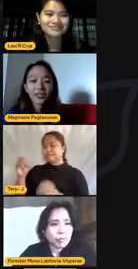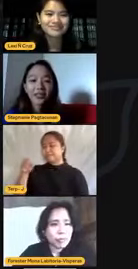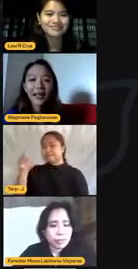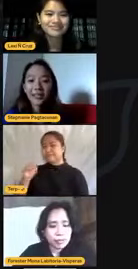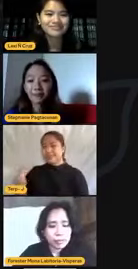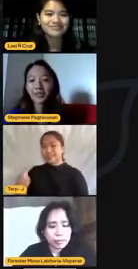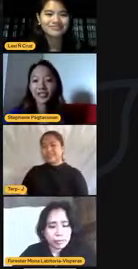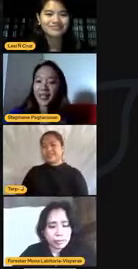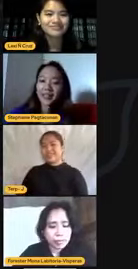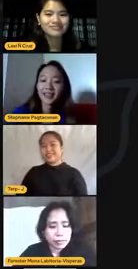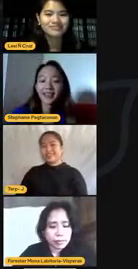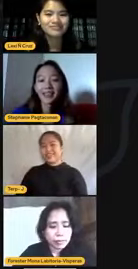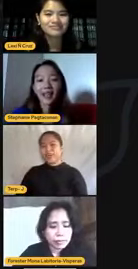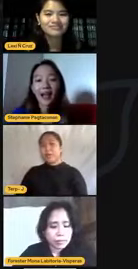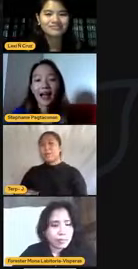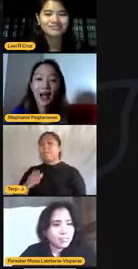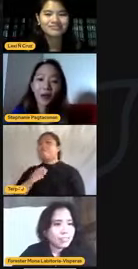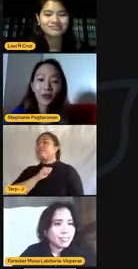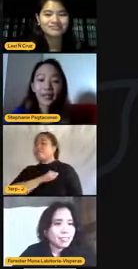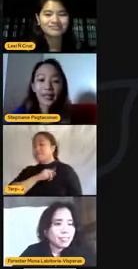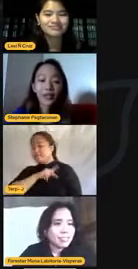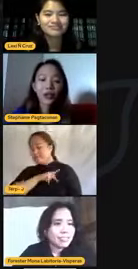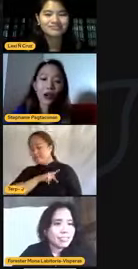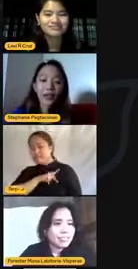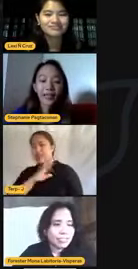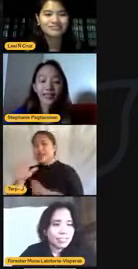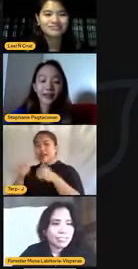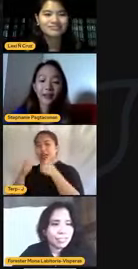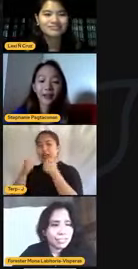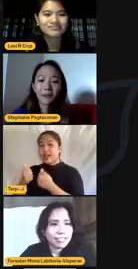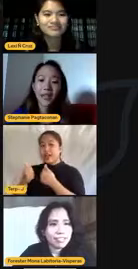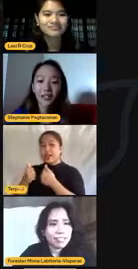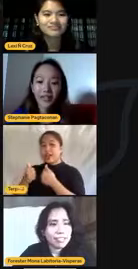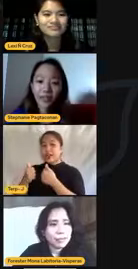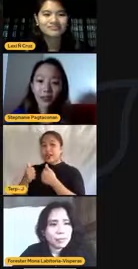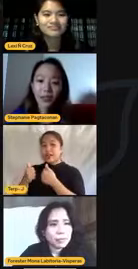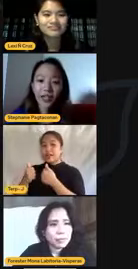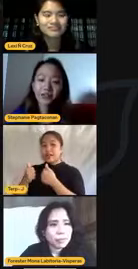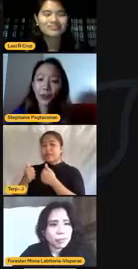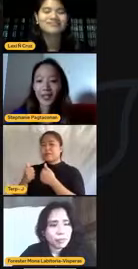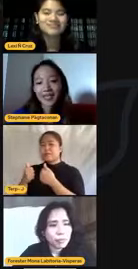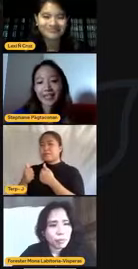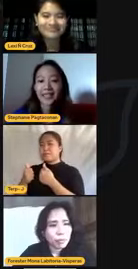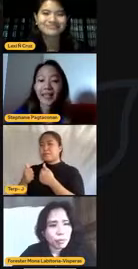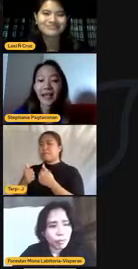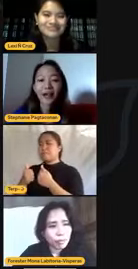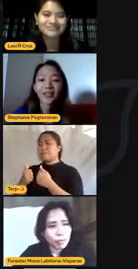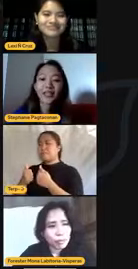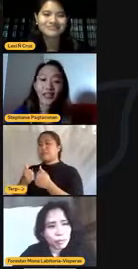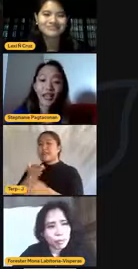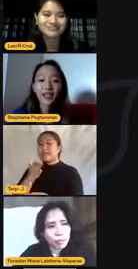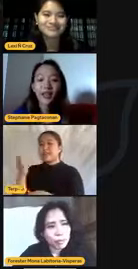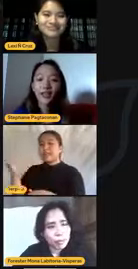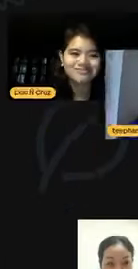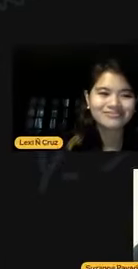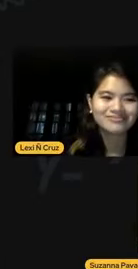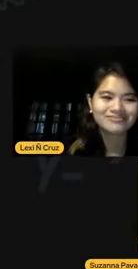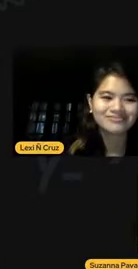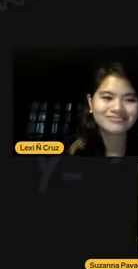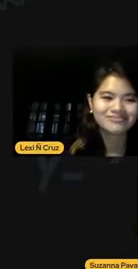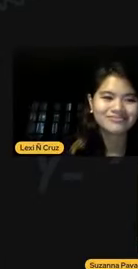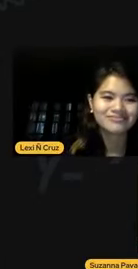talk. It's just, I appreciate that how they talk, like they're very passionate with their advocacies and how they share